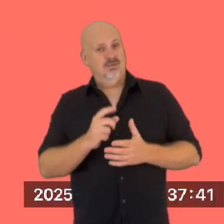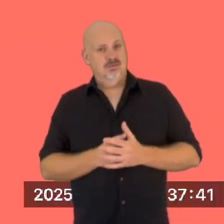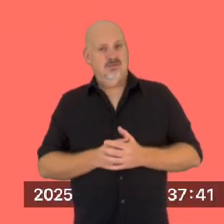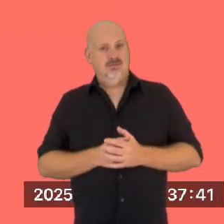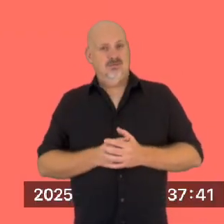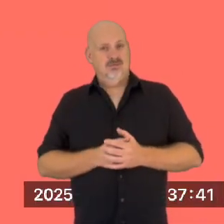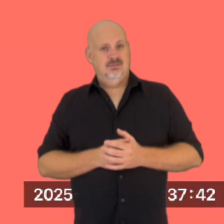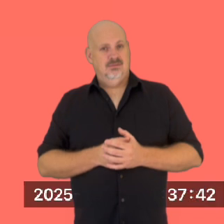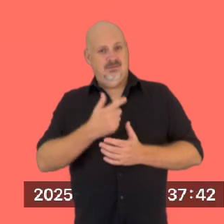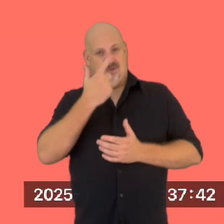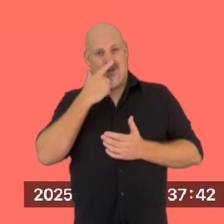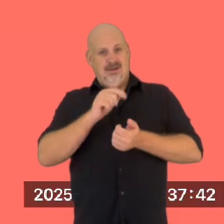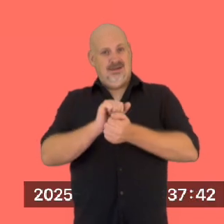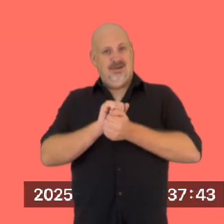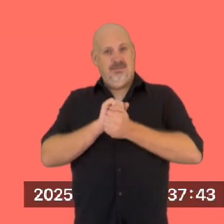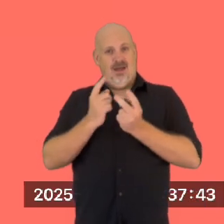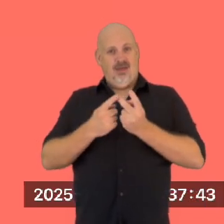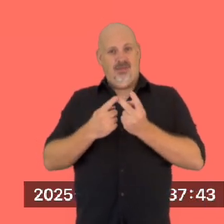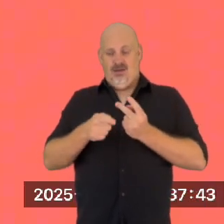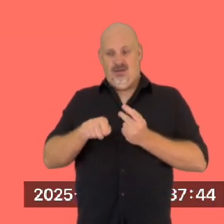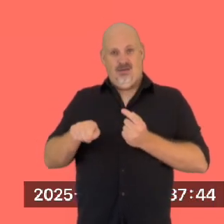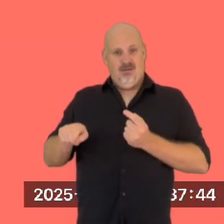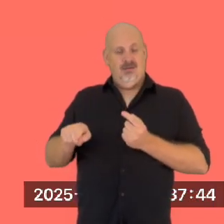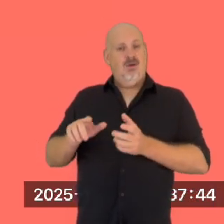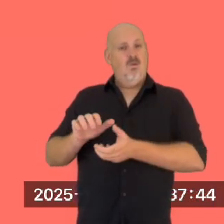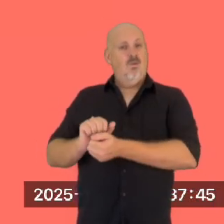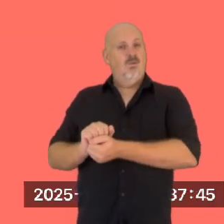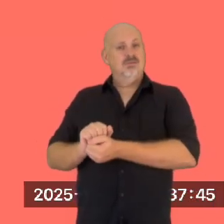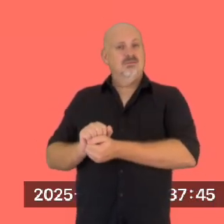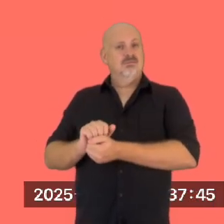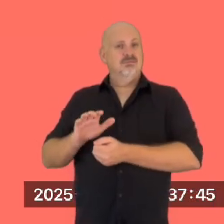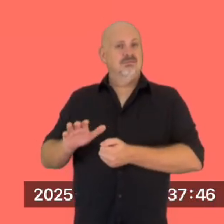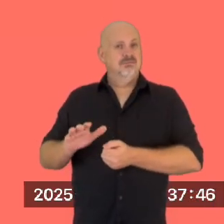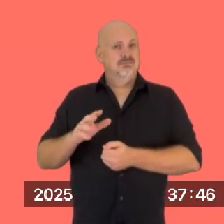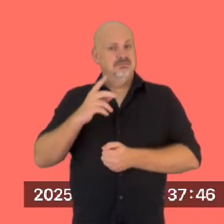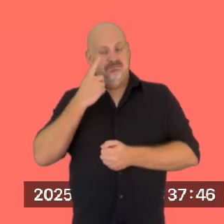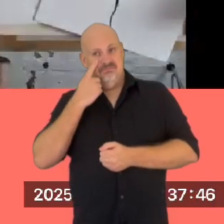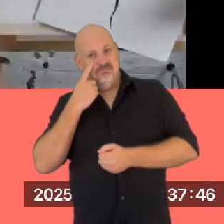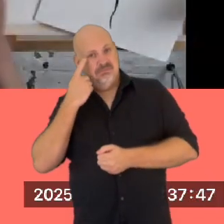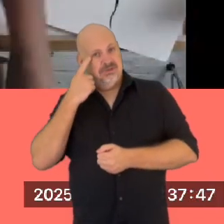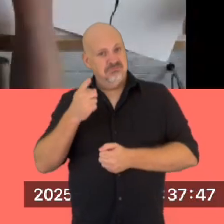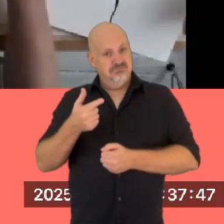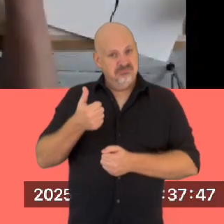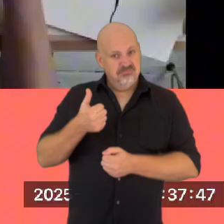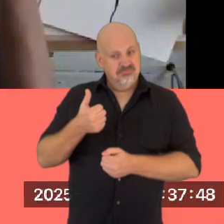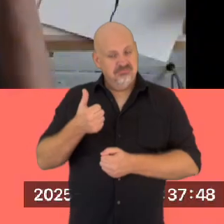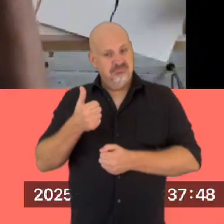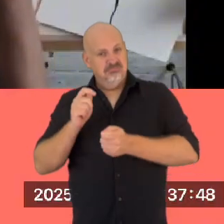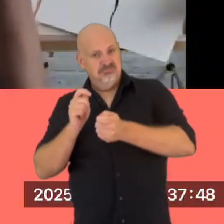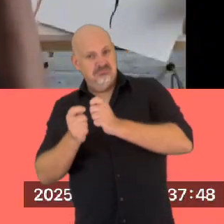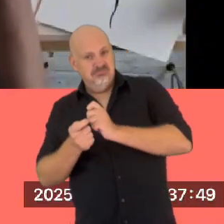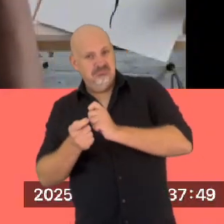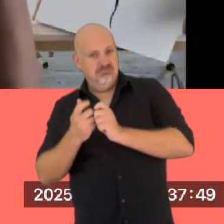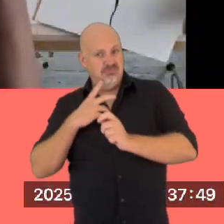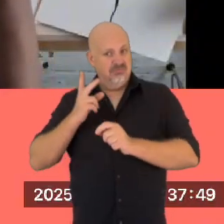the great thing, you can keep your other ones, you can keep them to one side, have a look and see what you think worked,